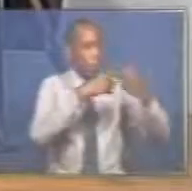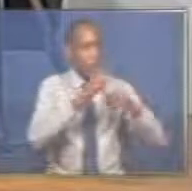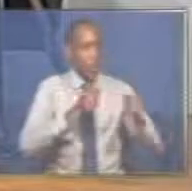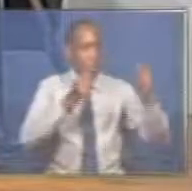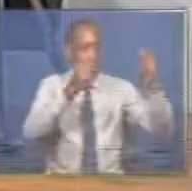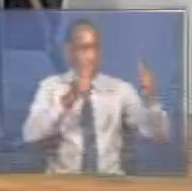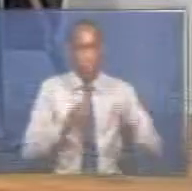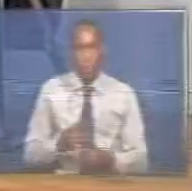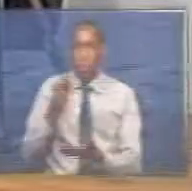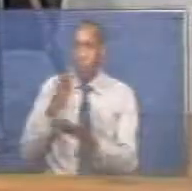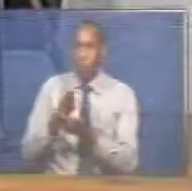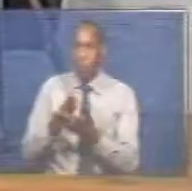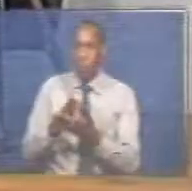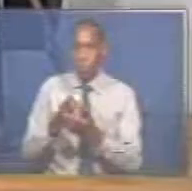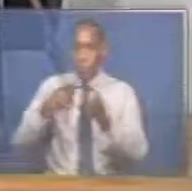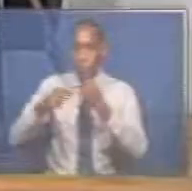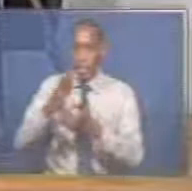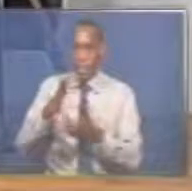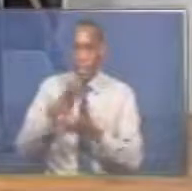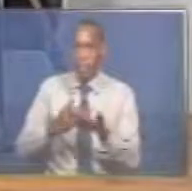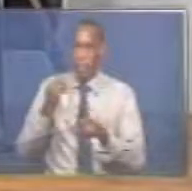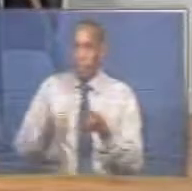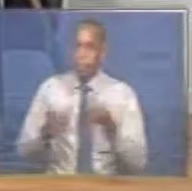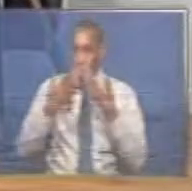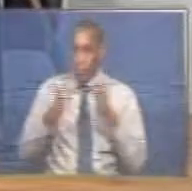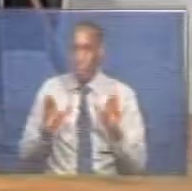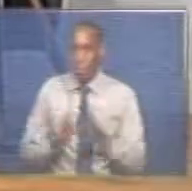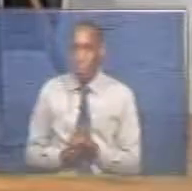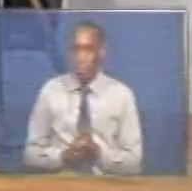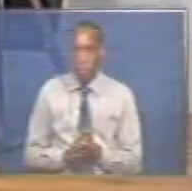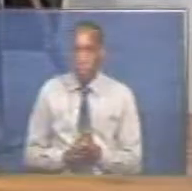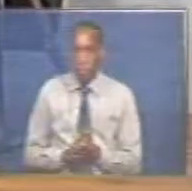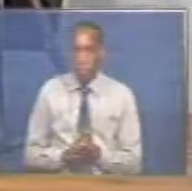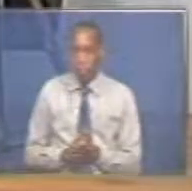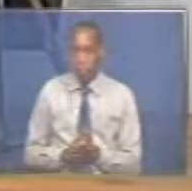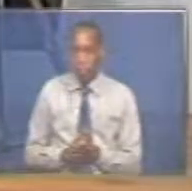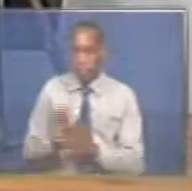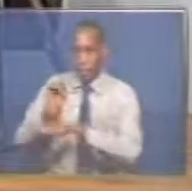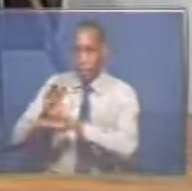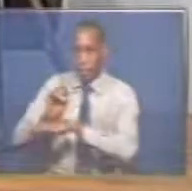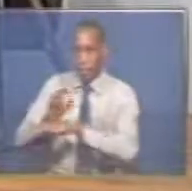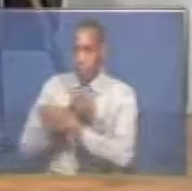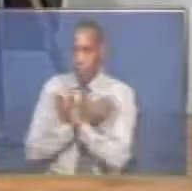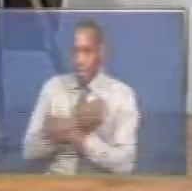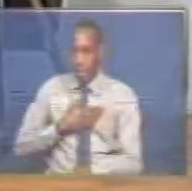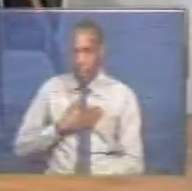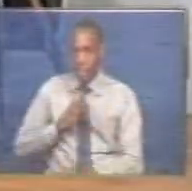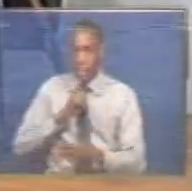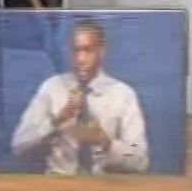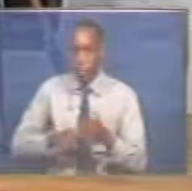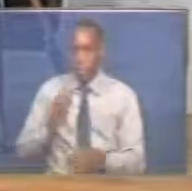The moment you are past semi-finals, you are there to the back door. I want to correct my friend first. Ah, okay. And he said if the